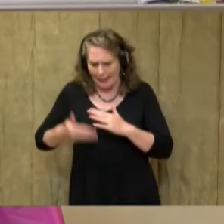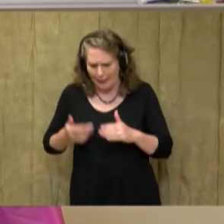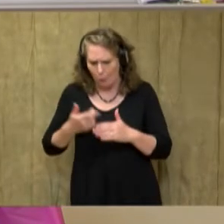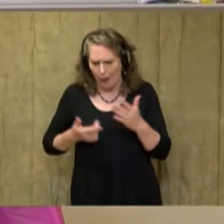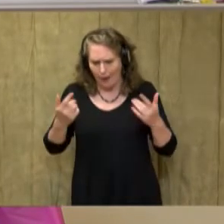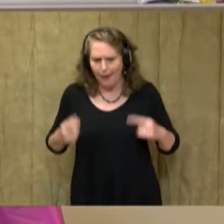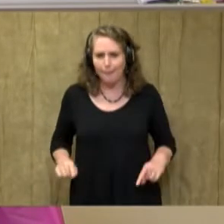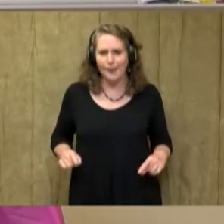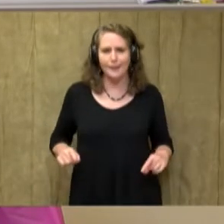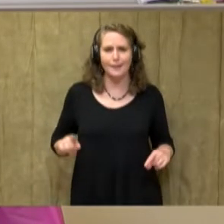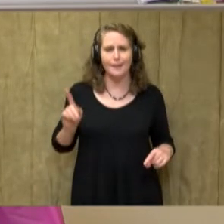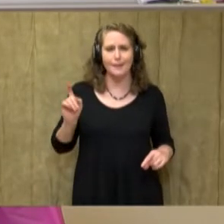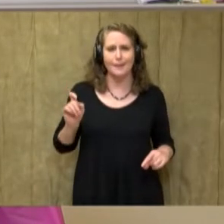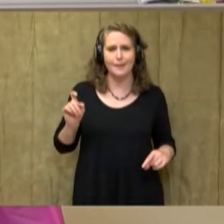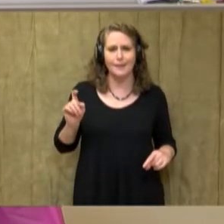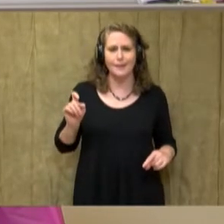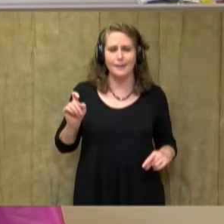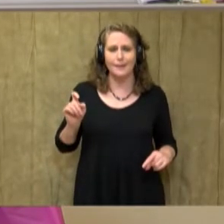of our story?